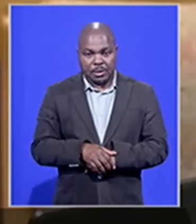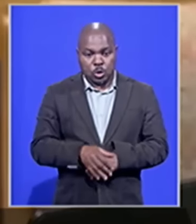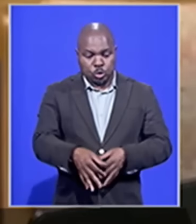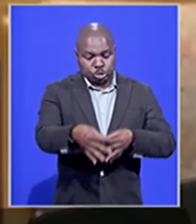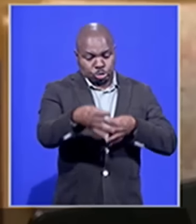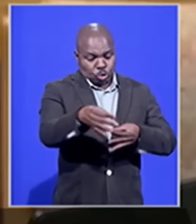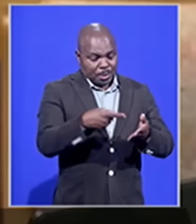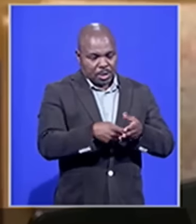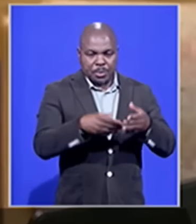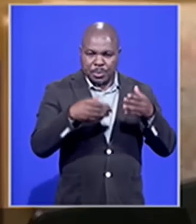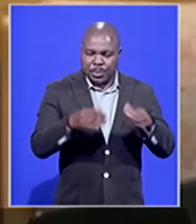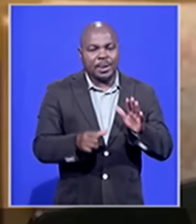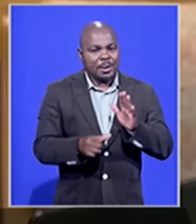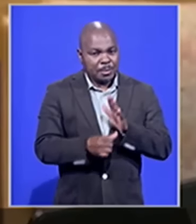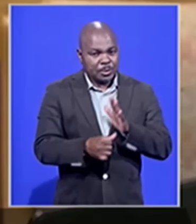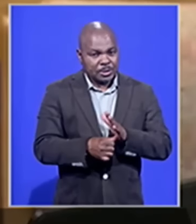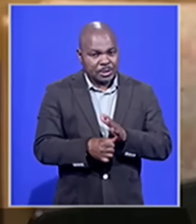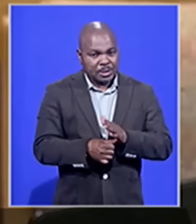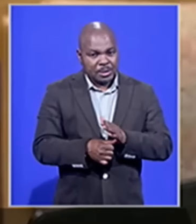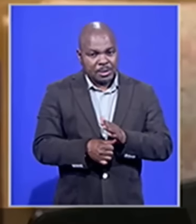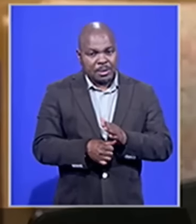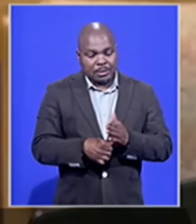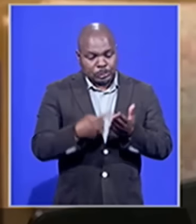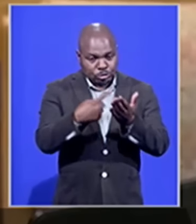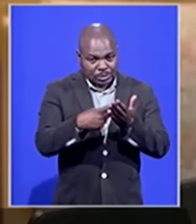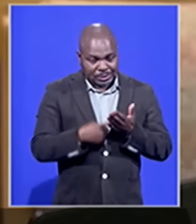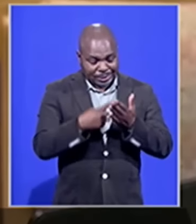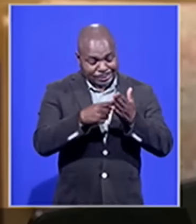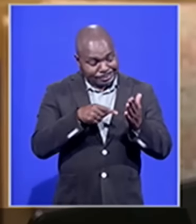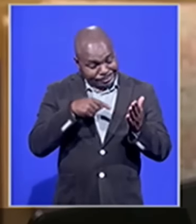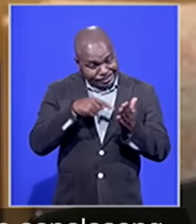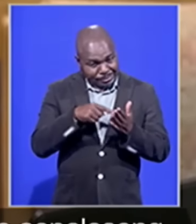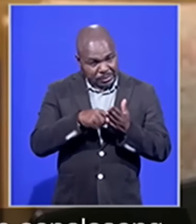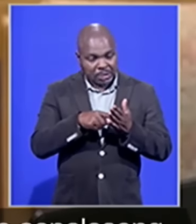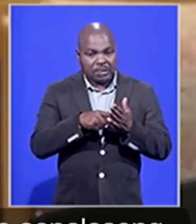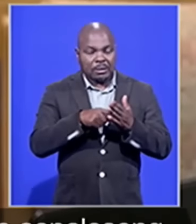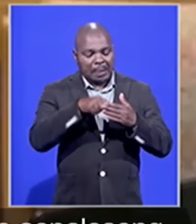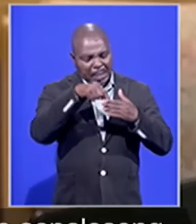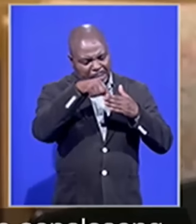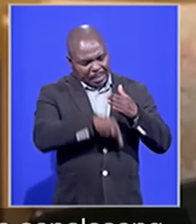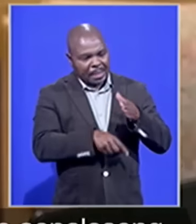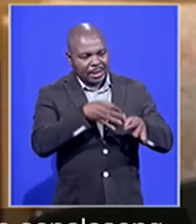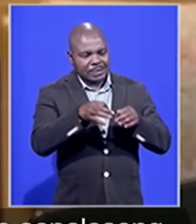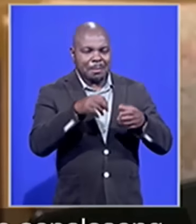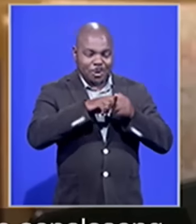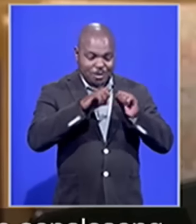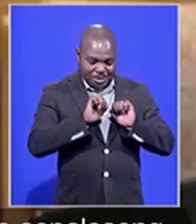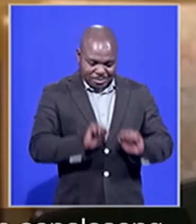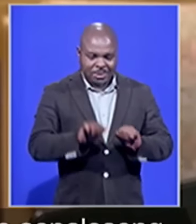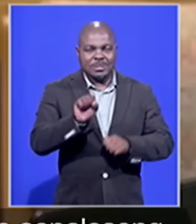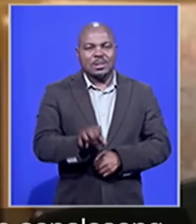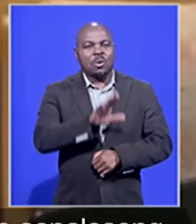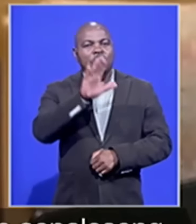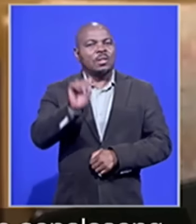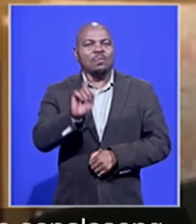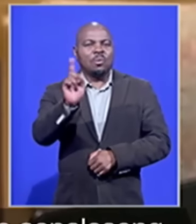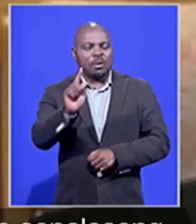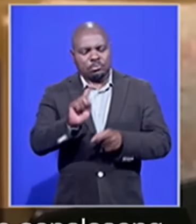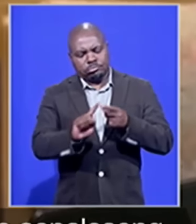and the discussion is going to the heart of the problem which we have in this country. And I think it's high time that